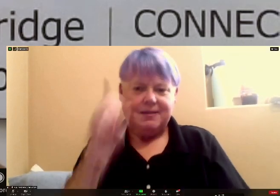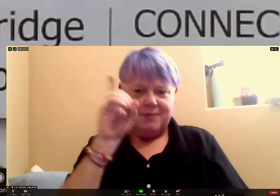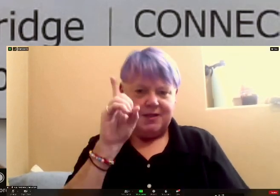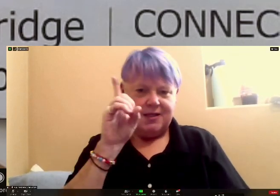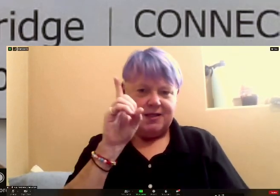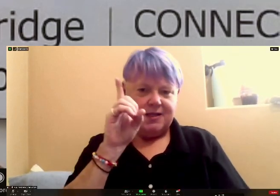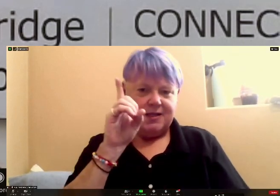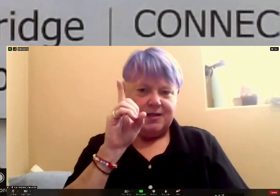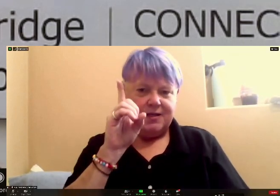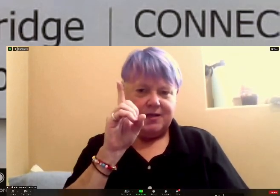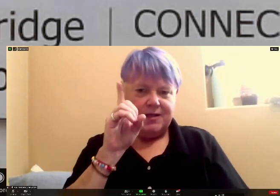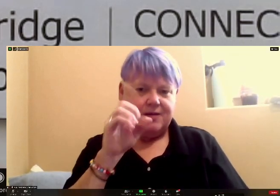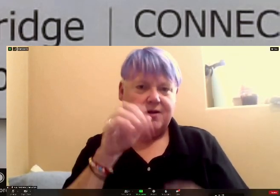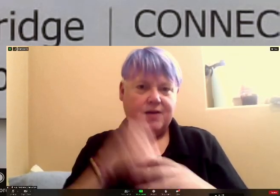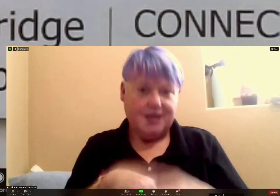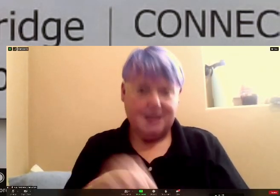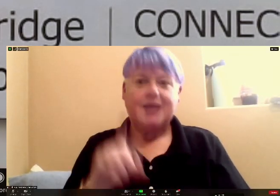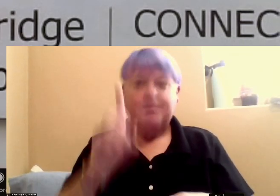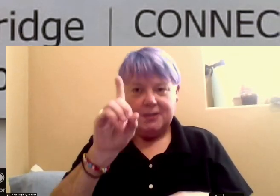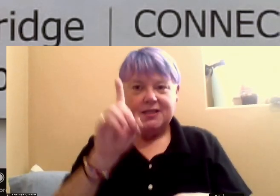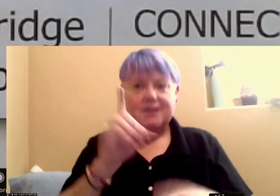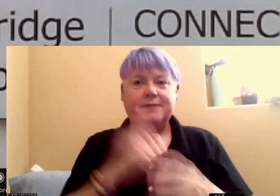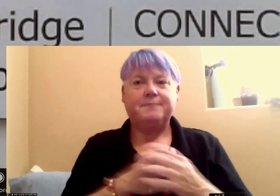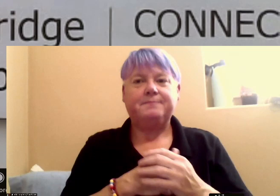of Isabel are in Edmonton.